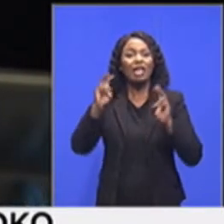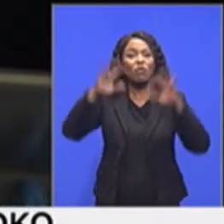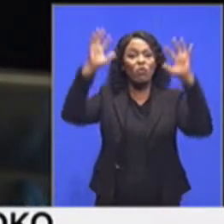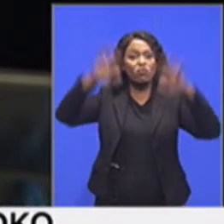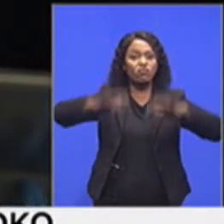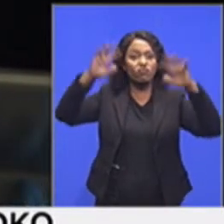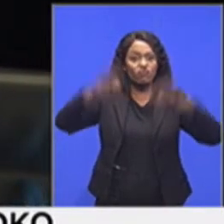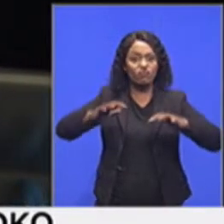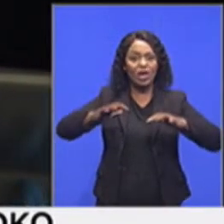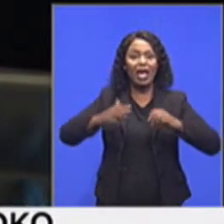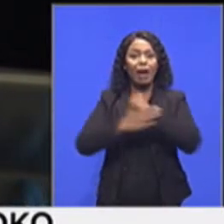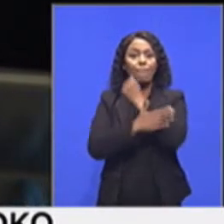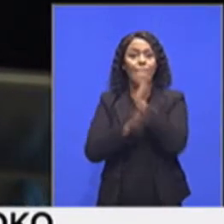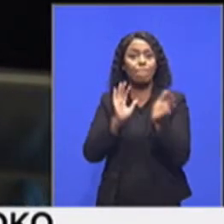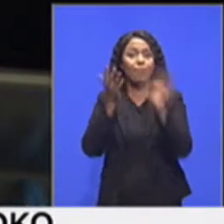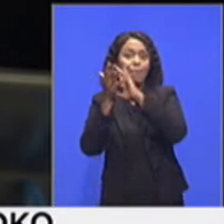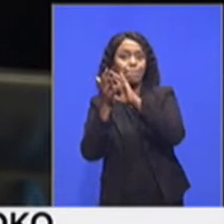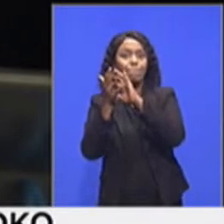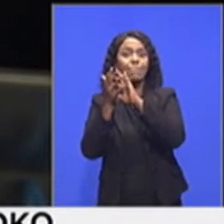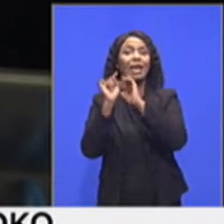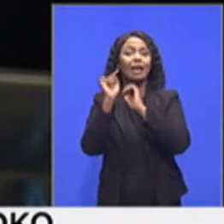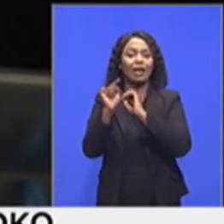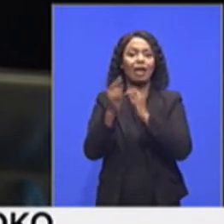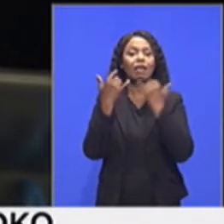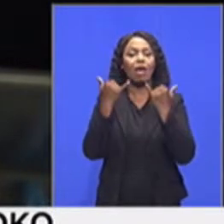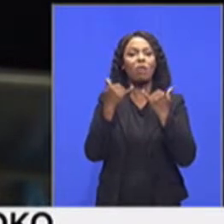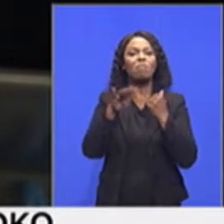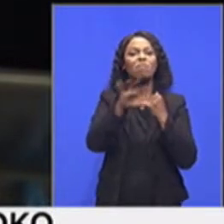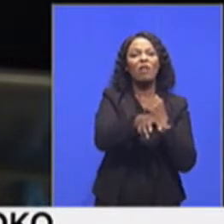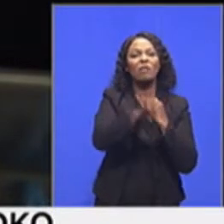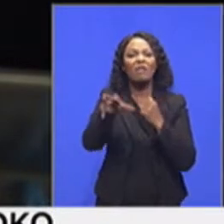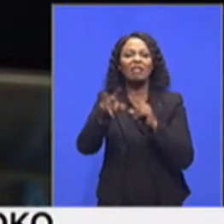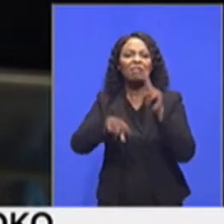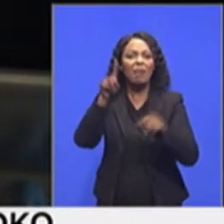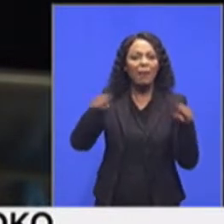disaster declared in various provinces,